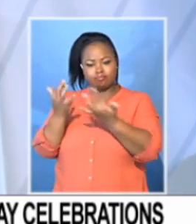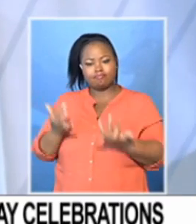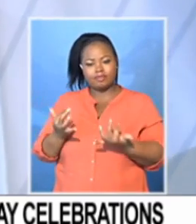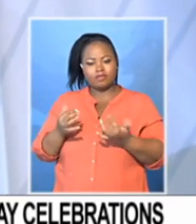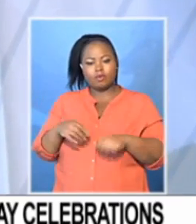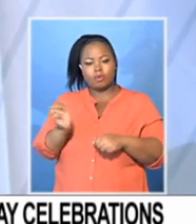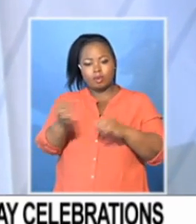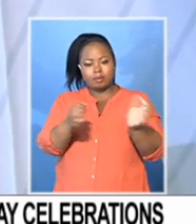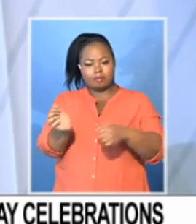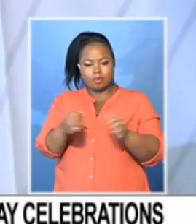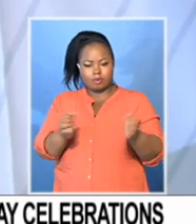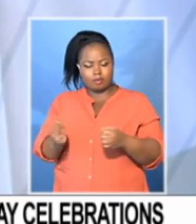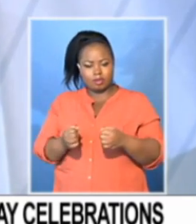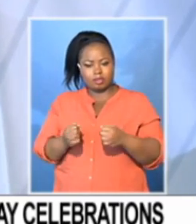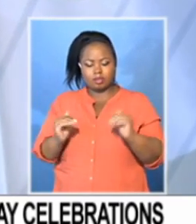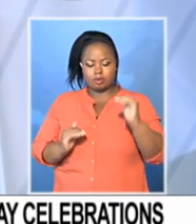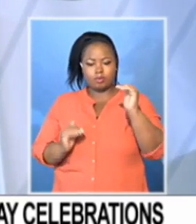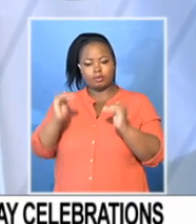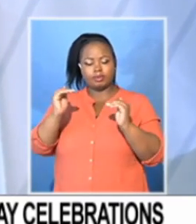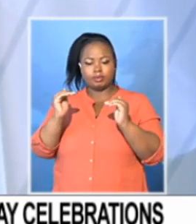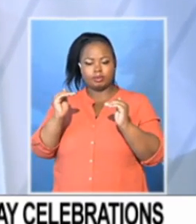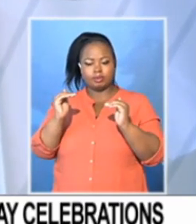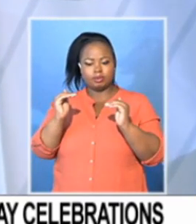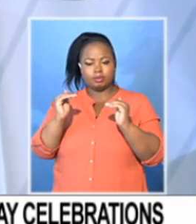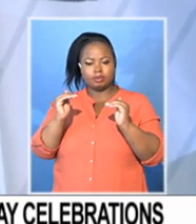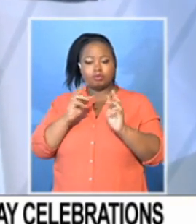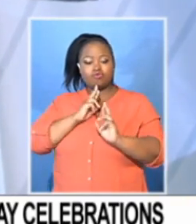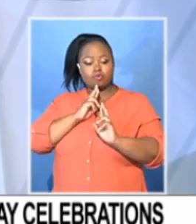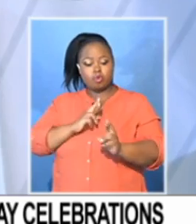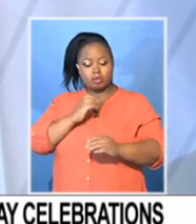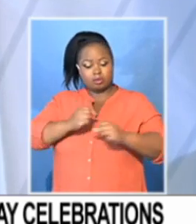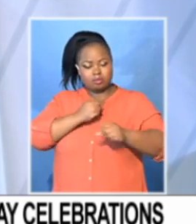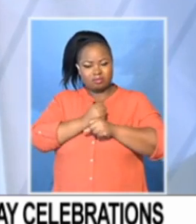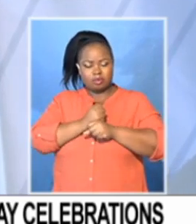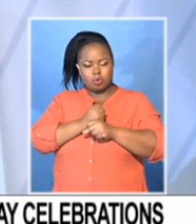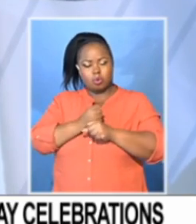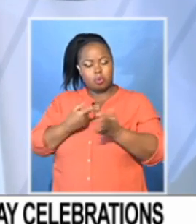Employment Equity annual report